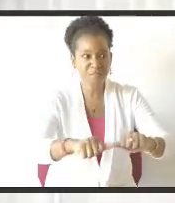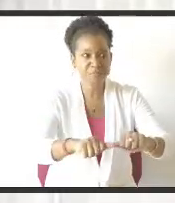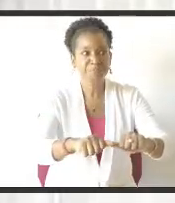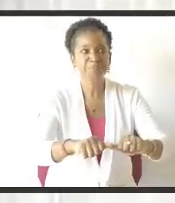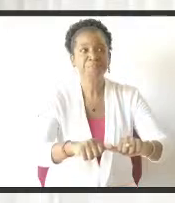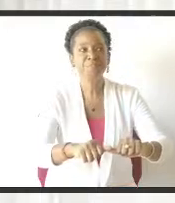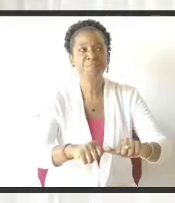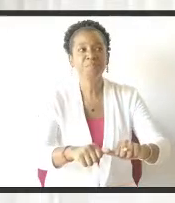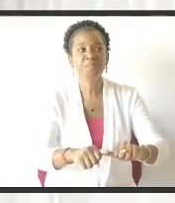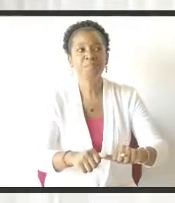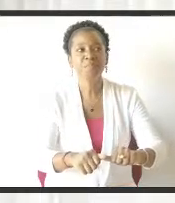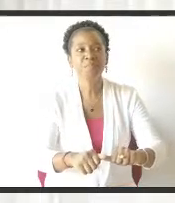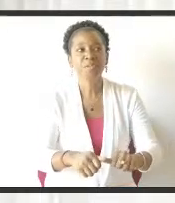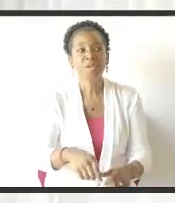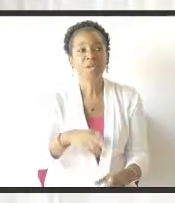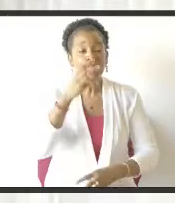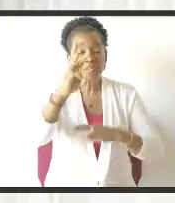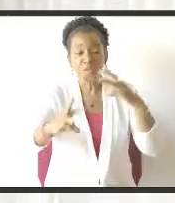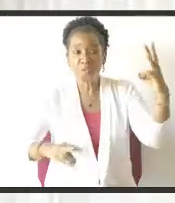talented,